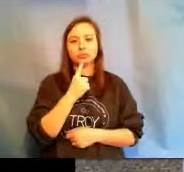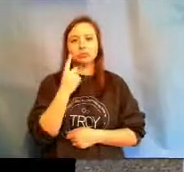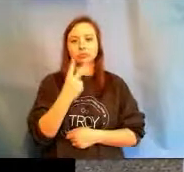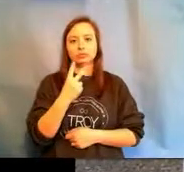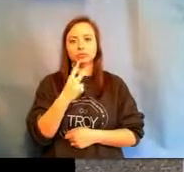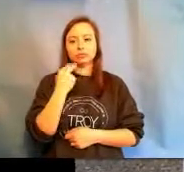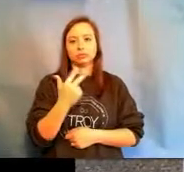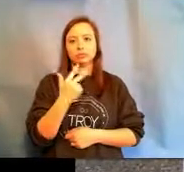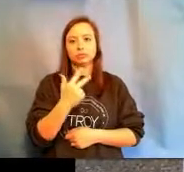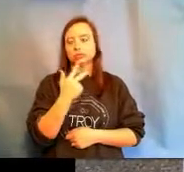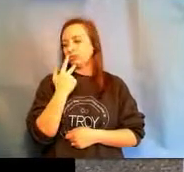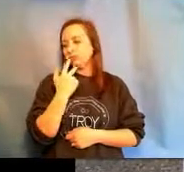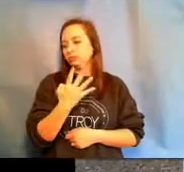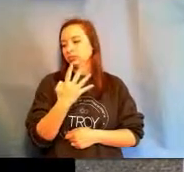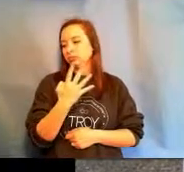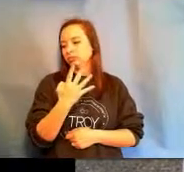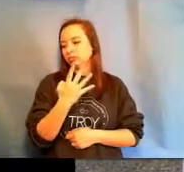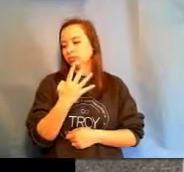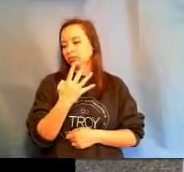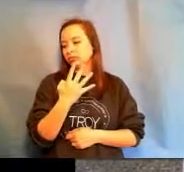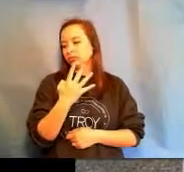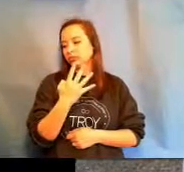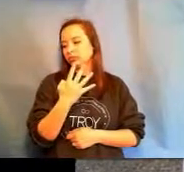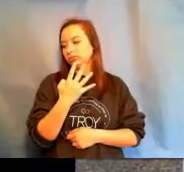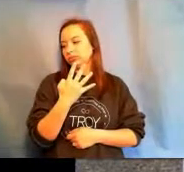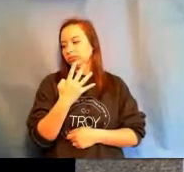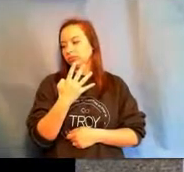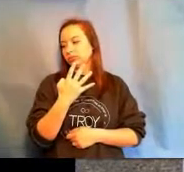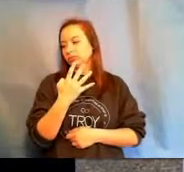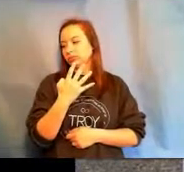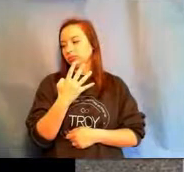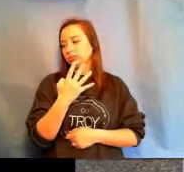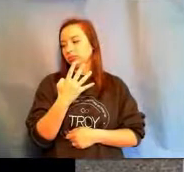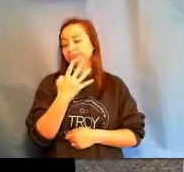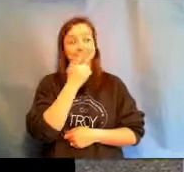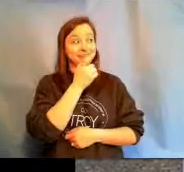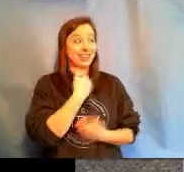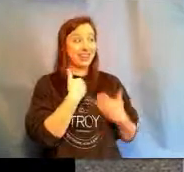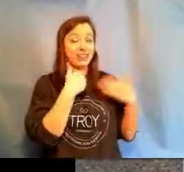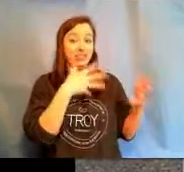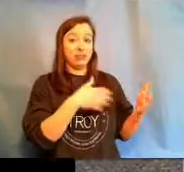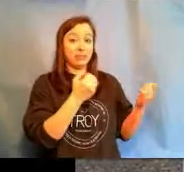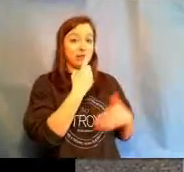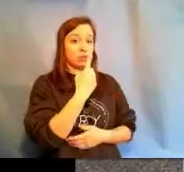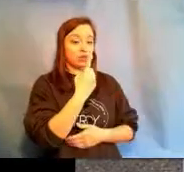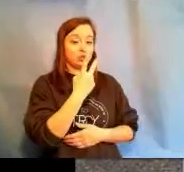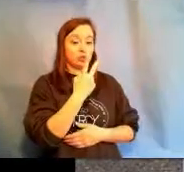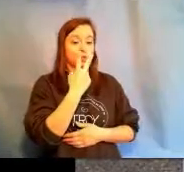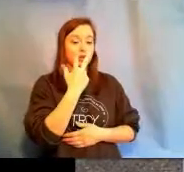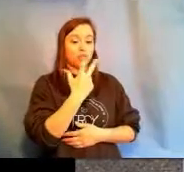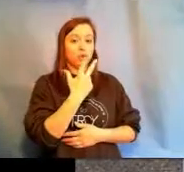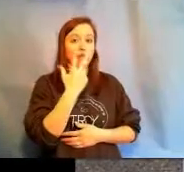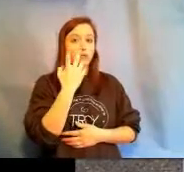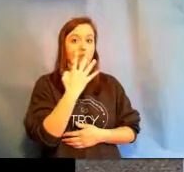1, 2, 3, 4. So here's what we have left. Let's count. 1,